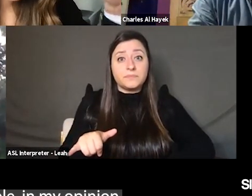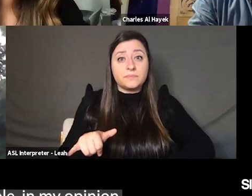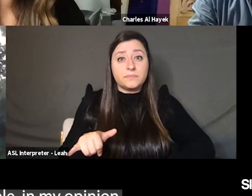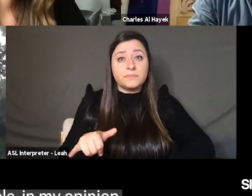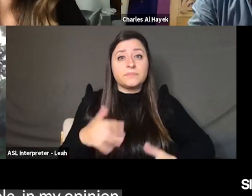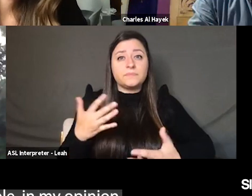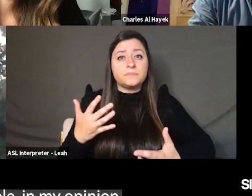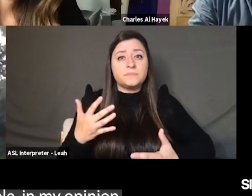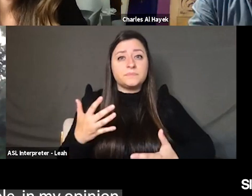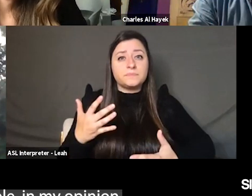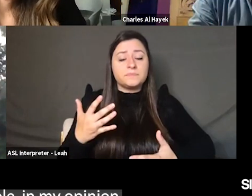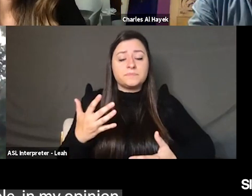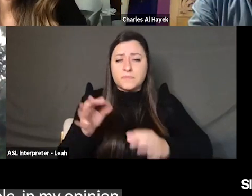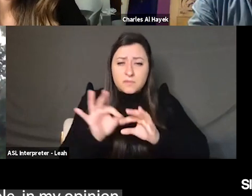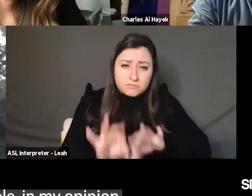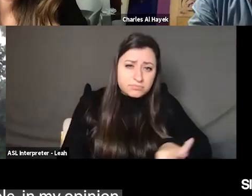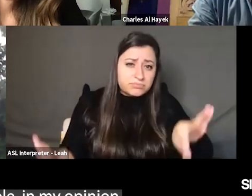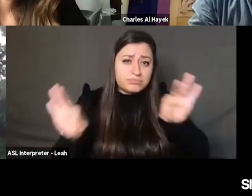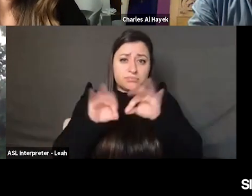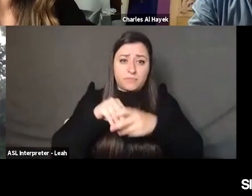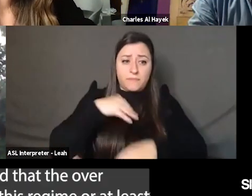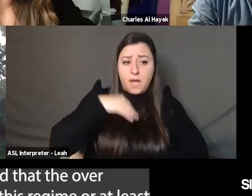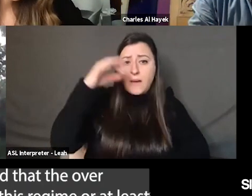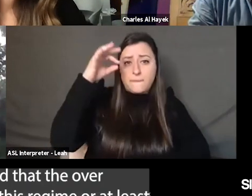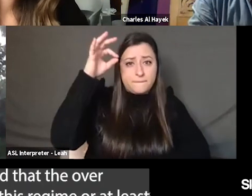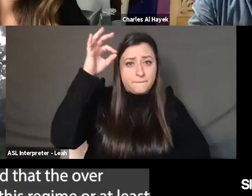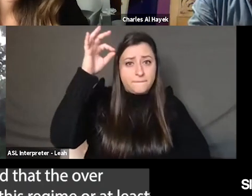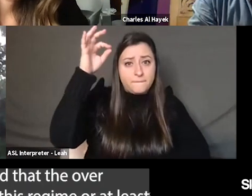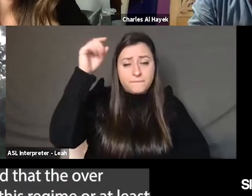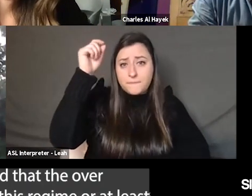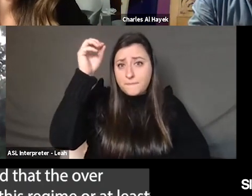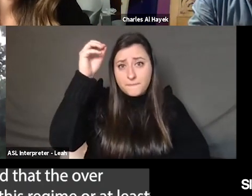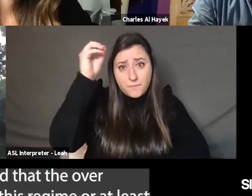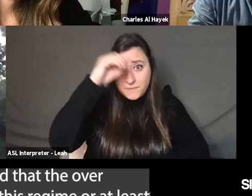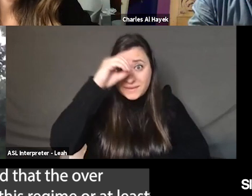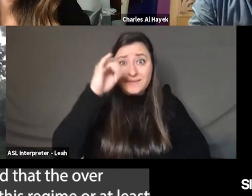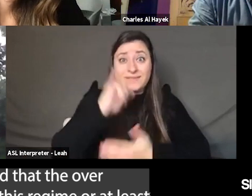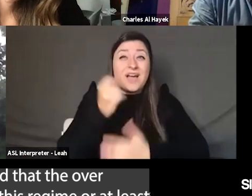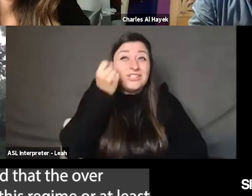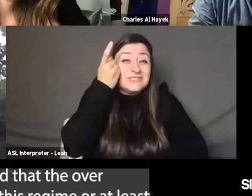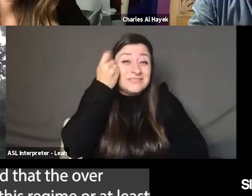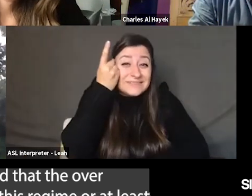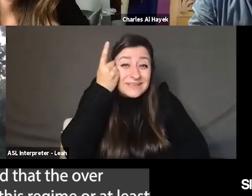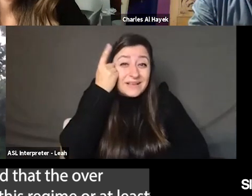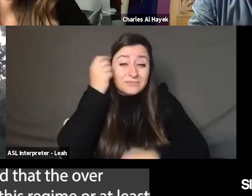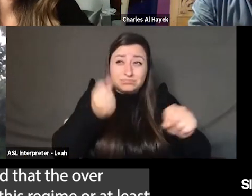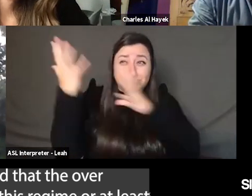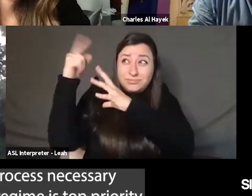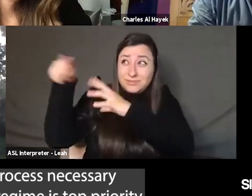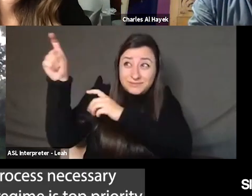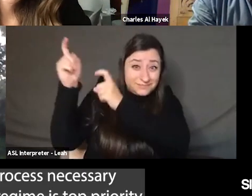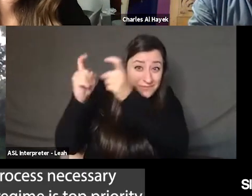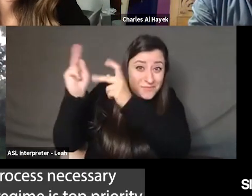But it is indispensable, in my opinion, to understand that that overthrowing this regime, or at